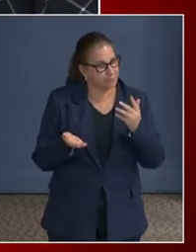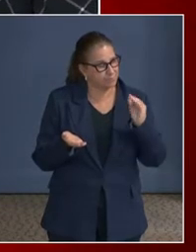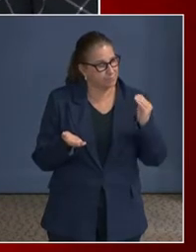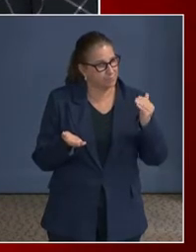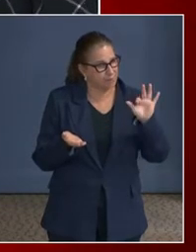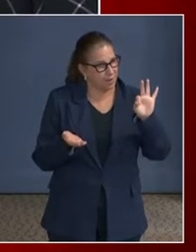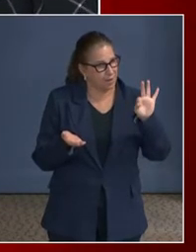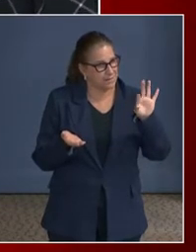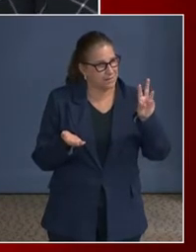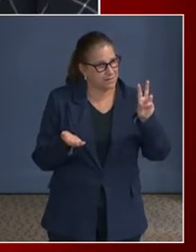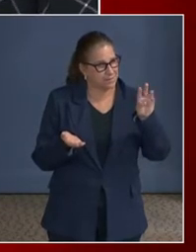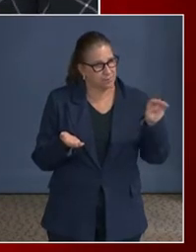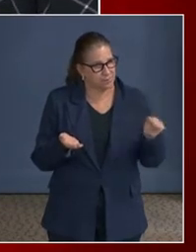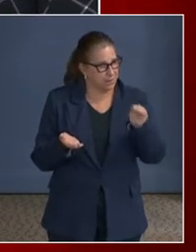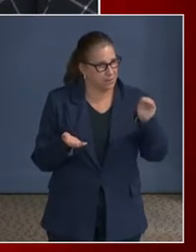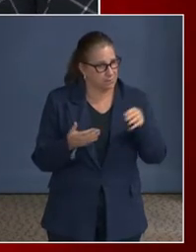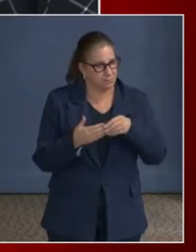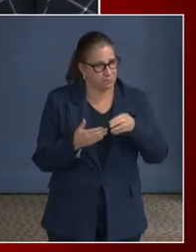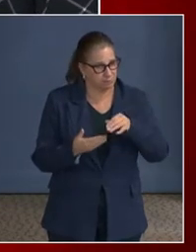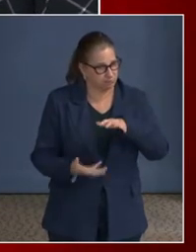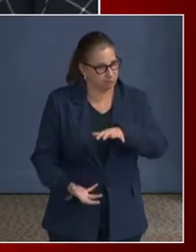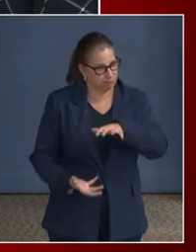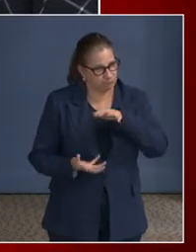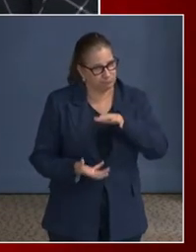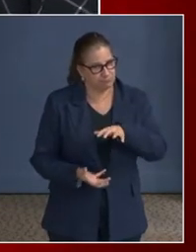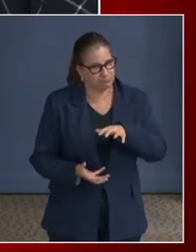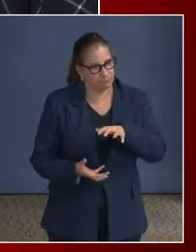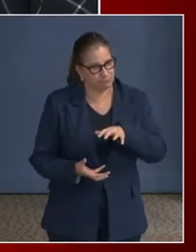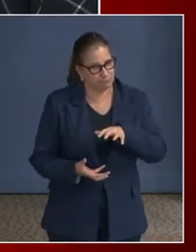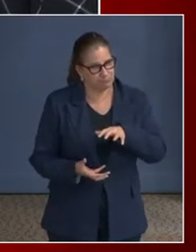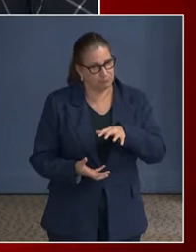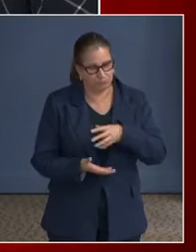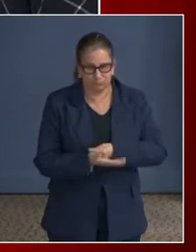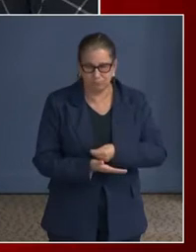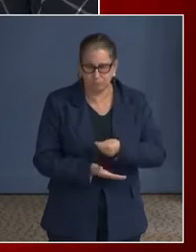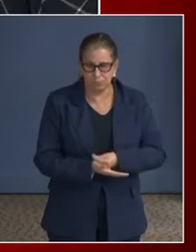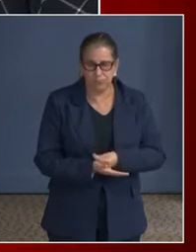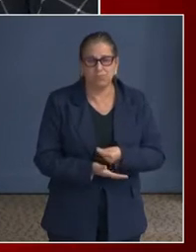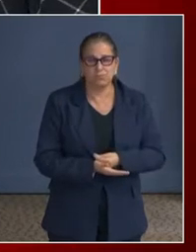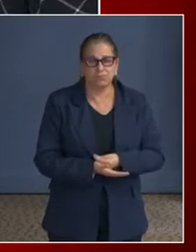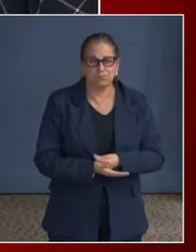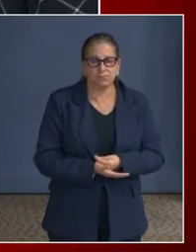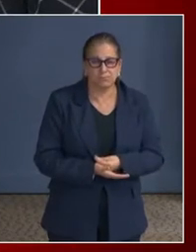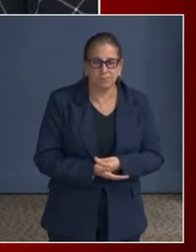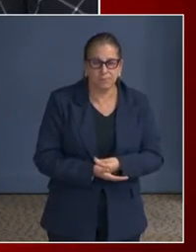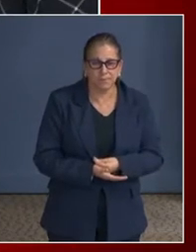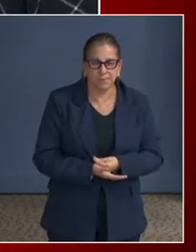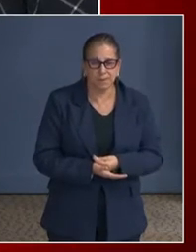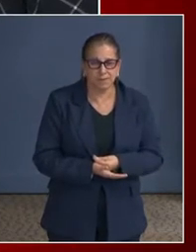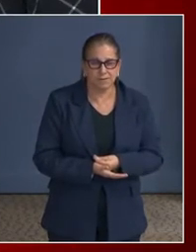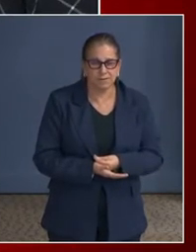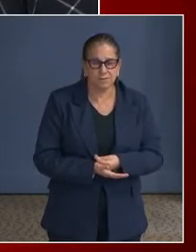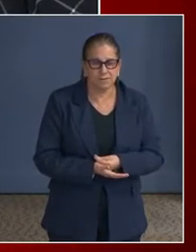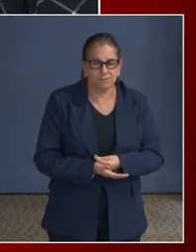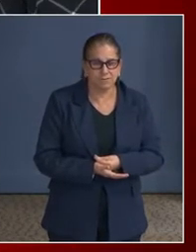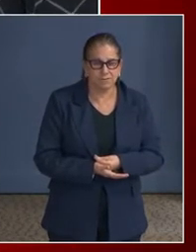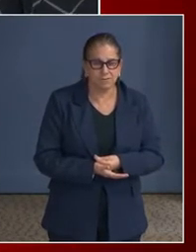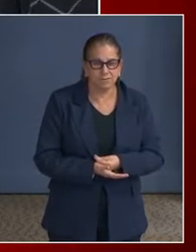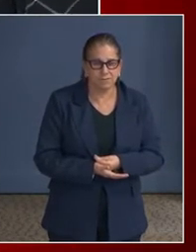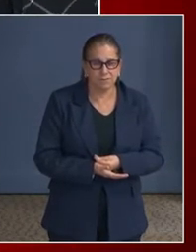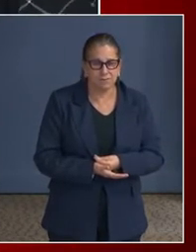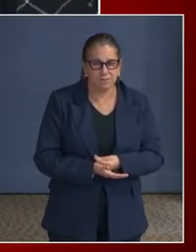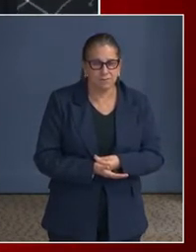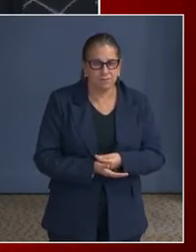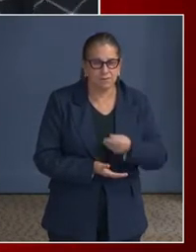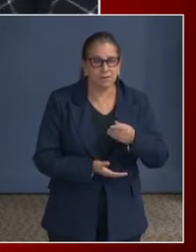the other needs assistance lost wages program is capped at $44 billion. And